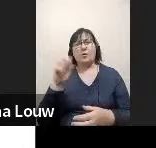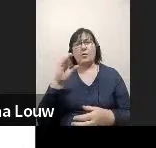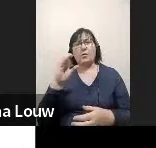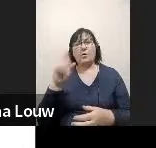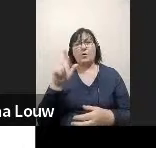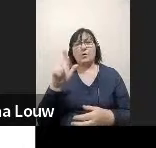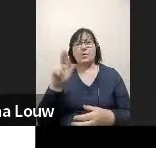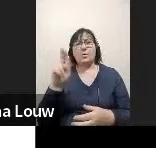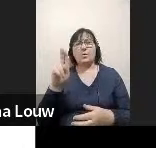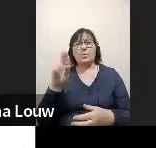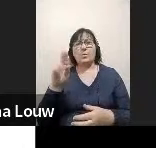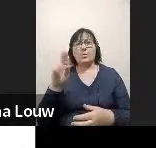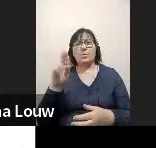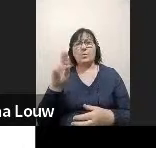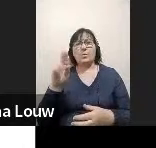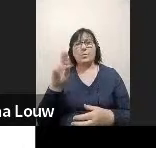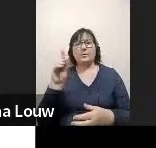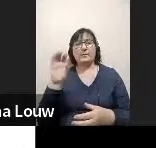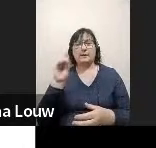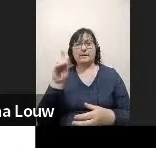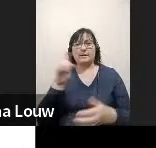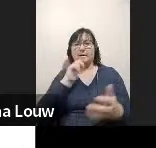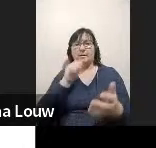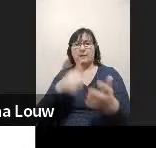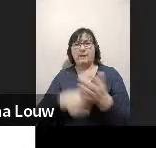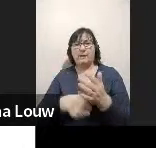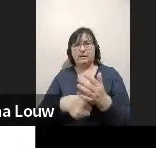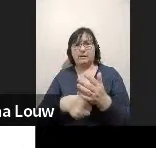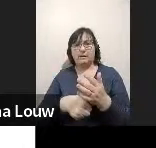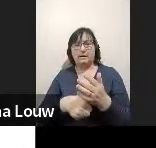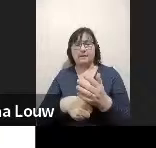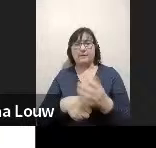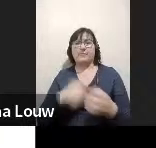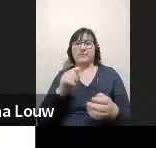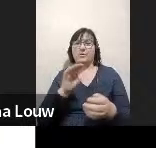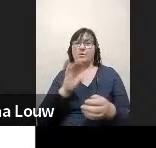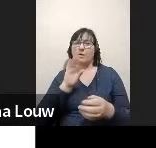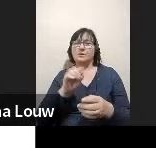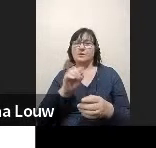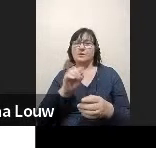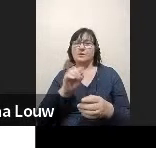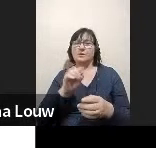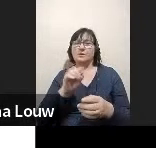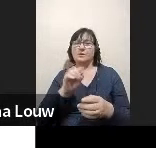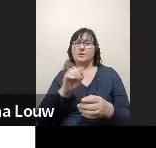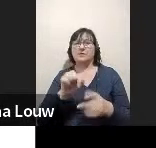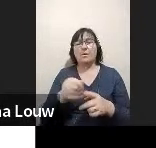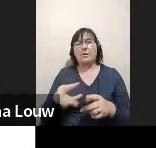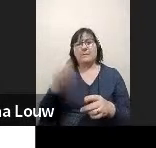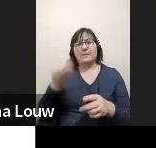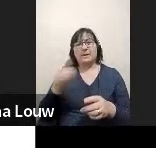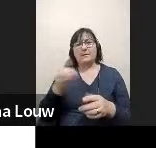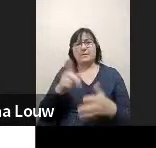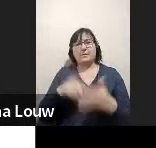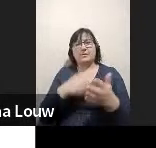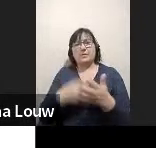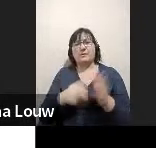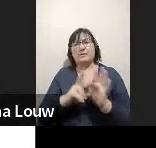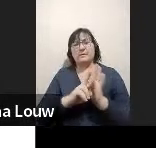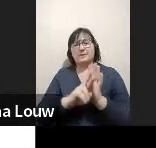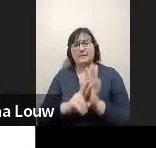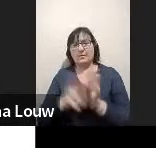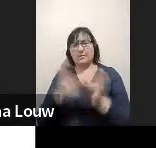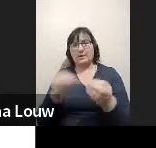when you put through a request to update a registered representative and you receive a letter from SARS or communication from